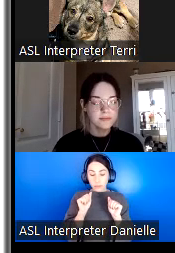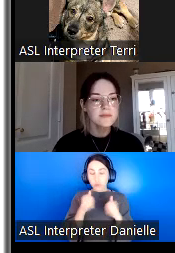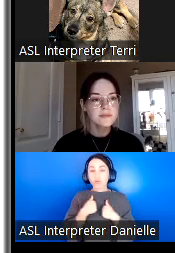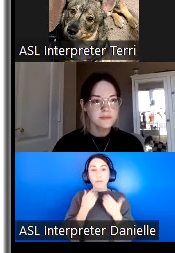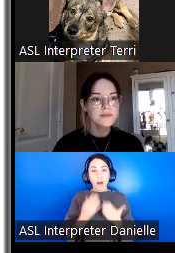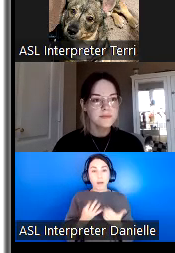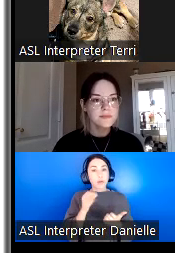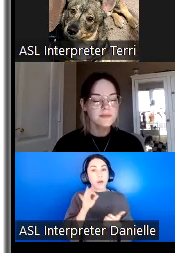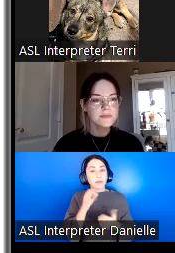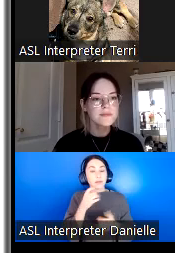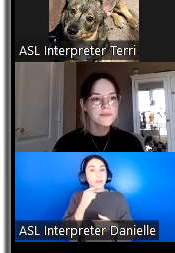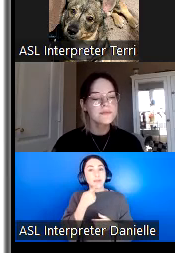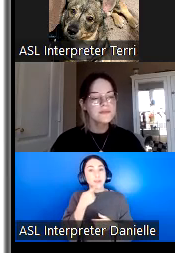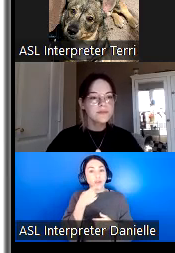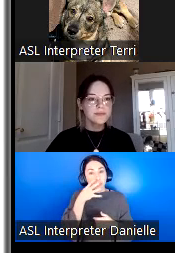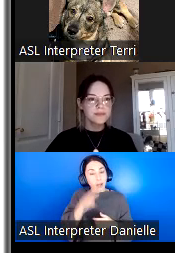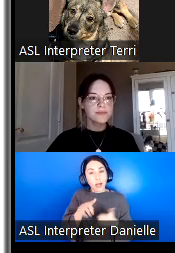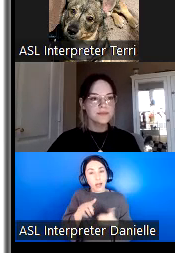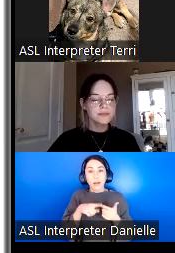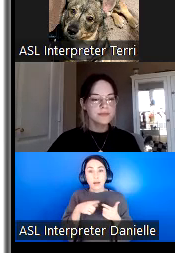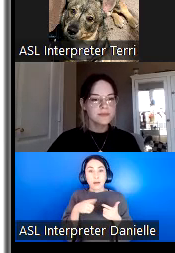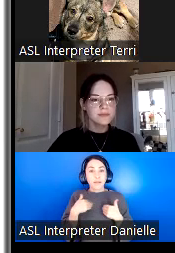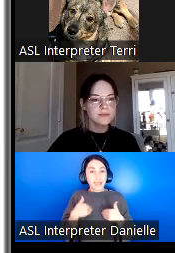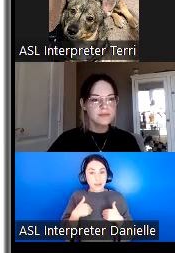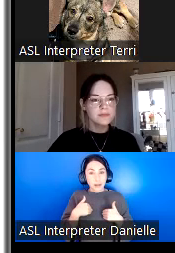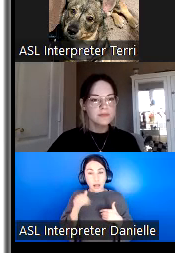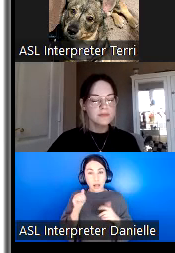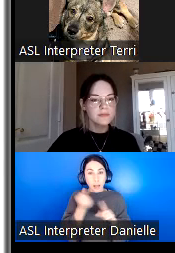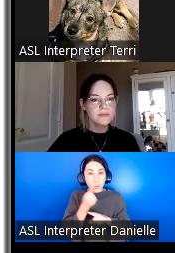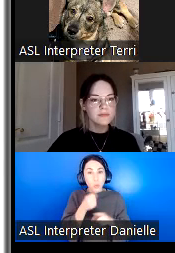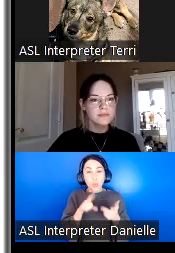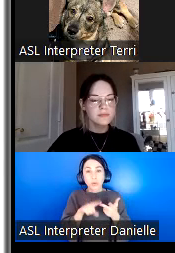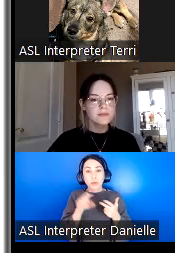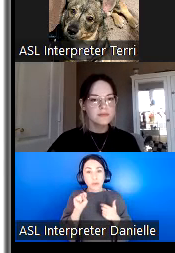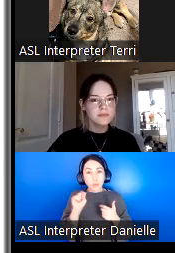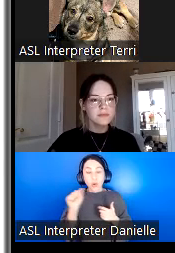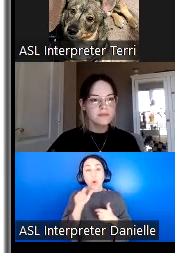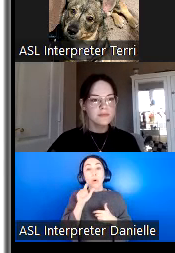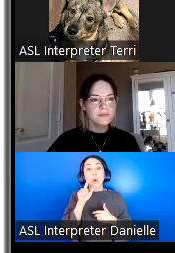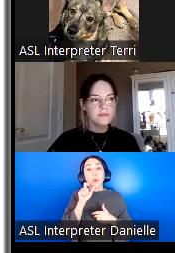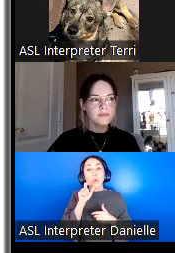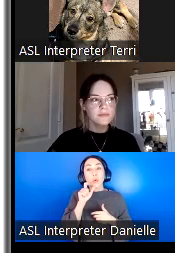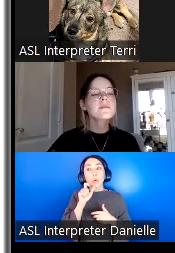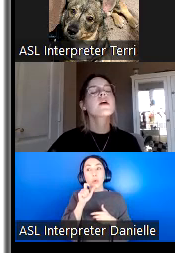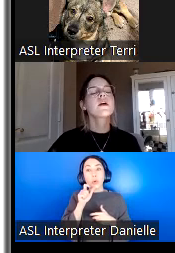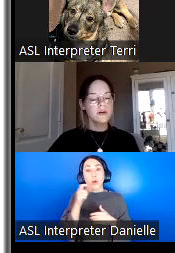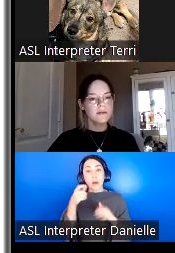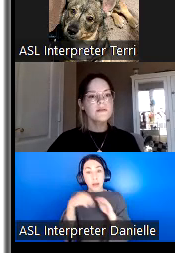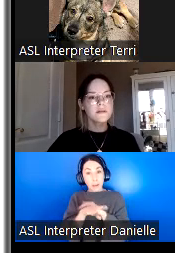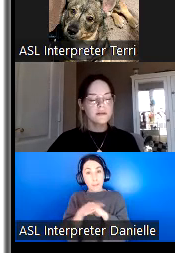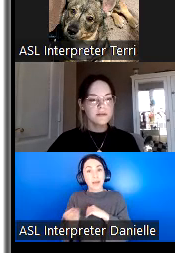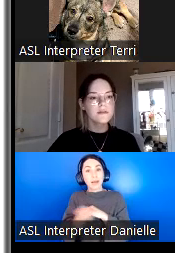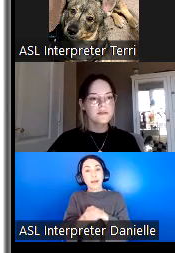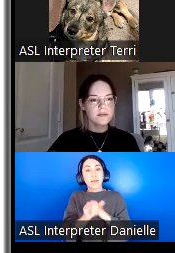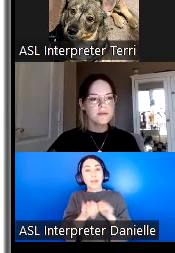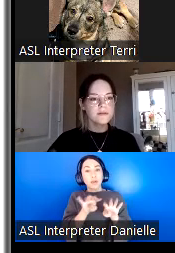severe physical abuse, something like that. Whomever the caregiver is that comes in is given that to complete. And then from that